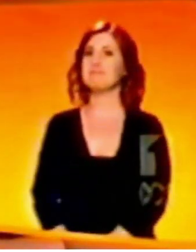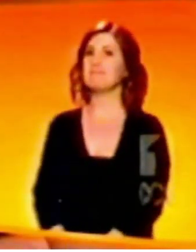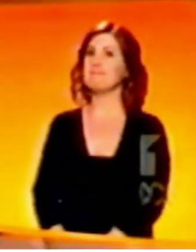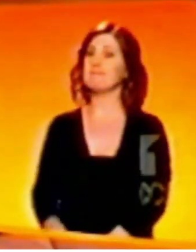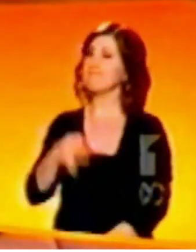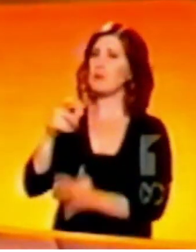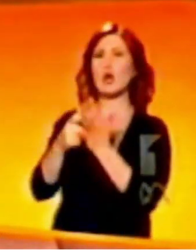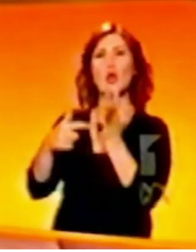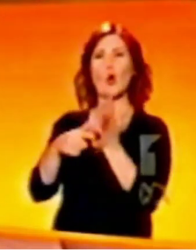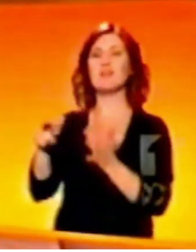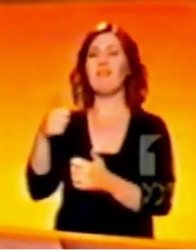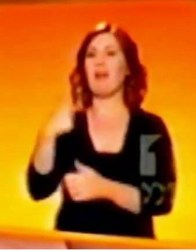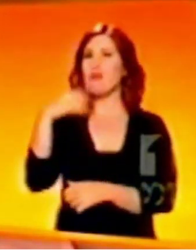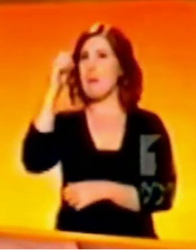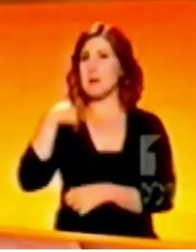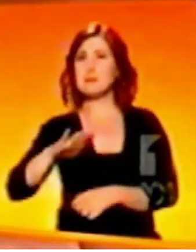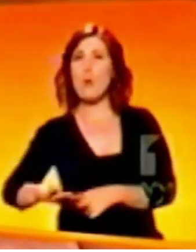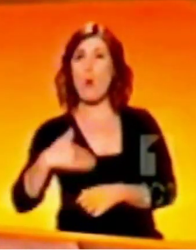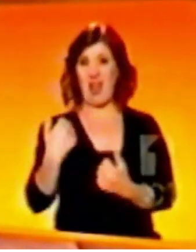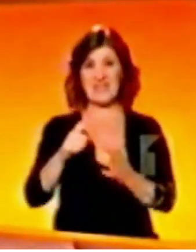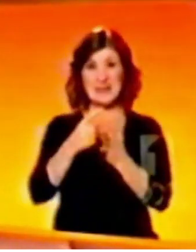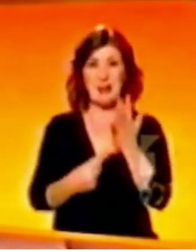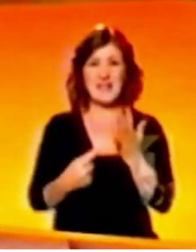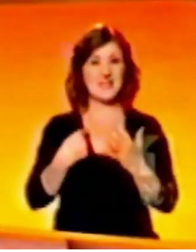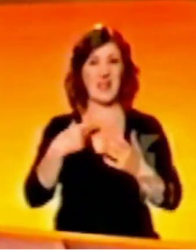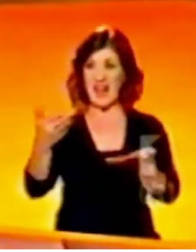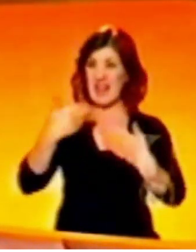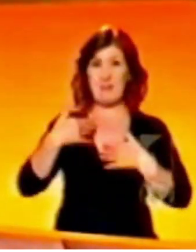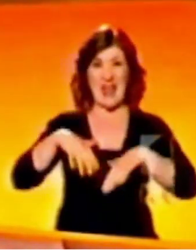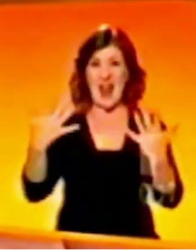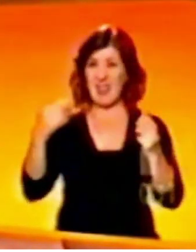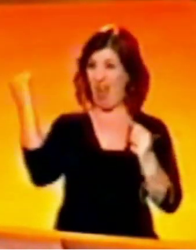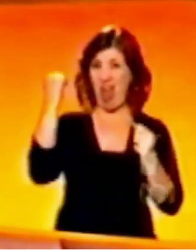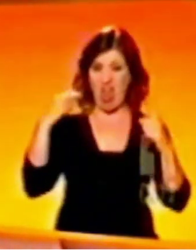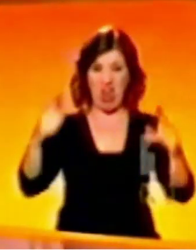I remember as a kid growing up with a disability, I would jump in a billy cart made of